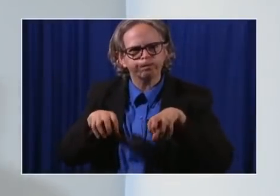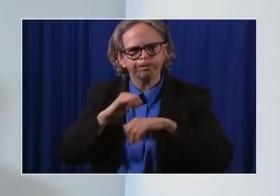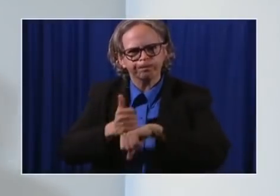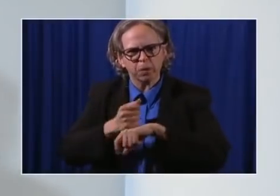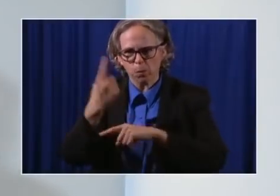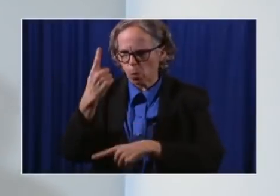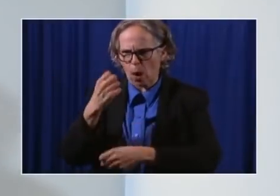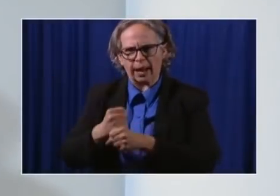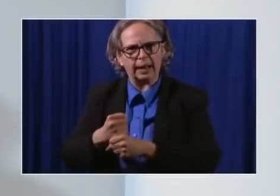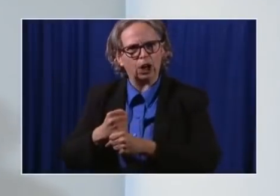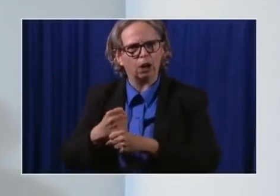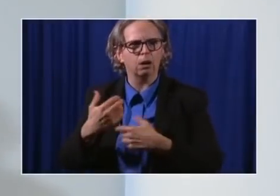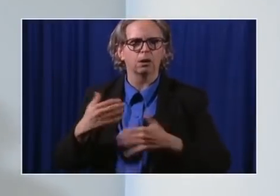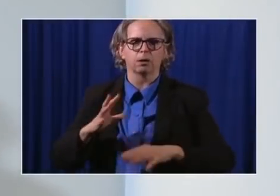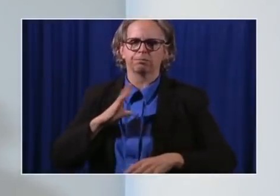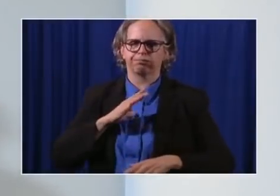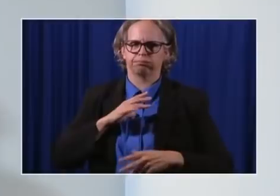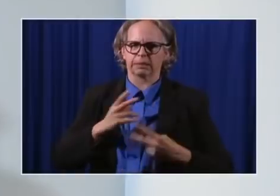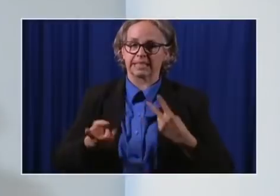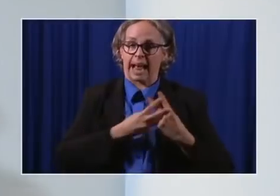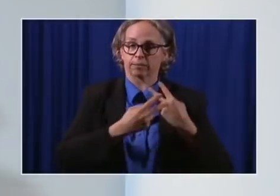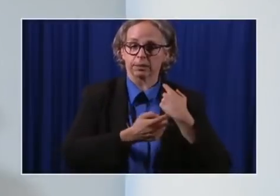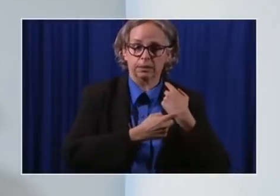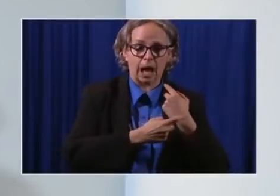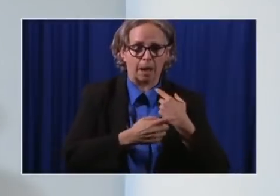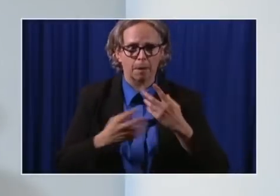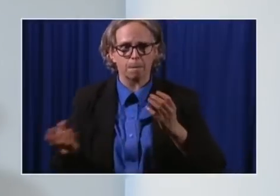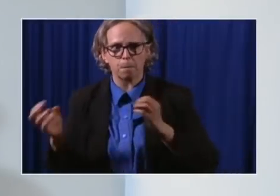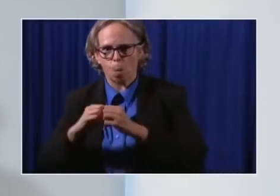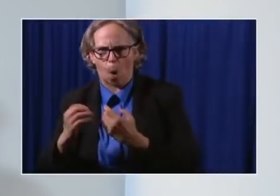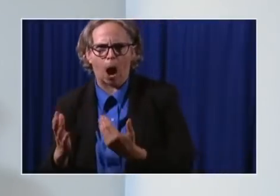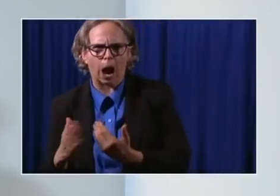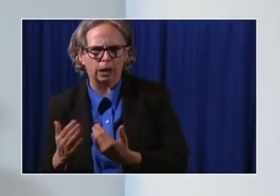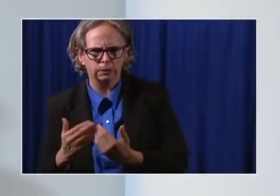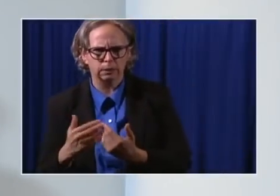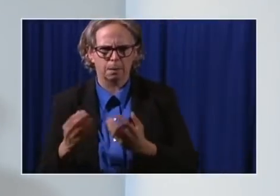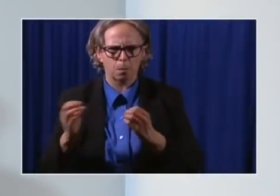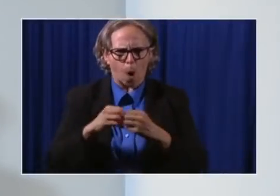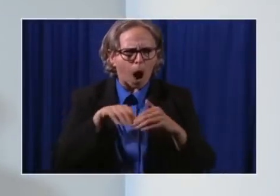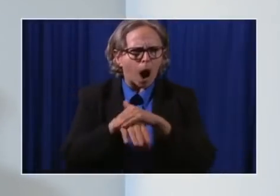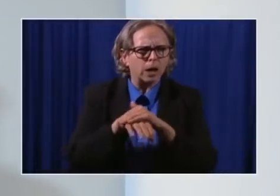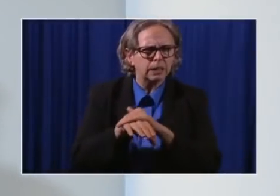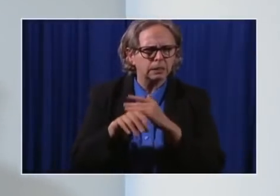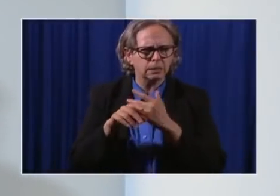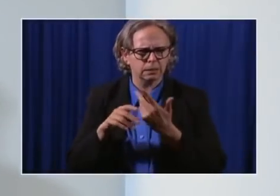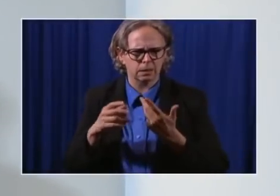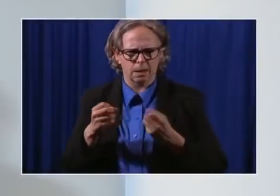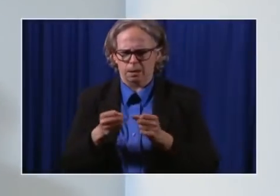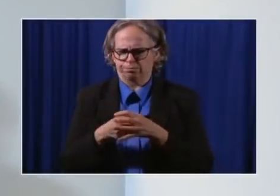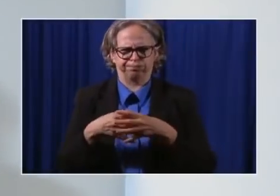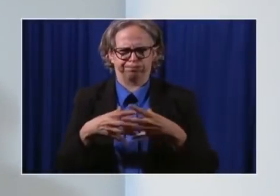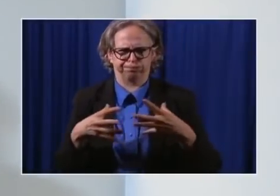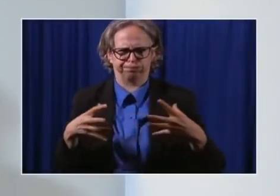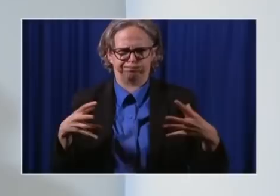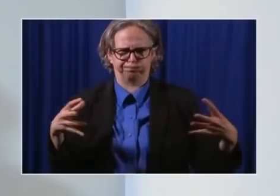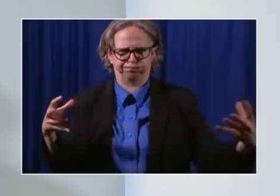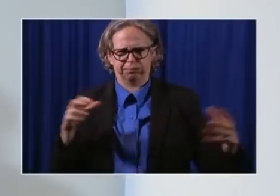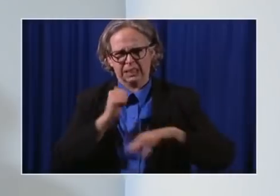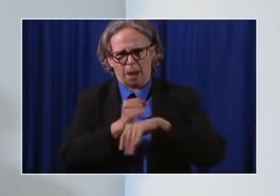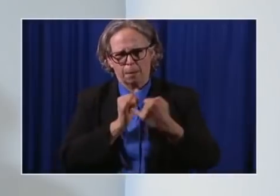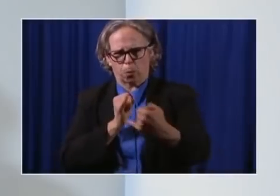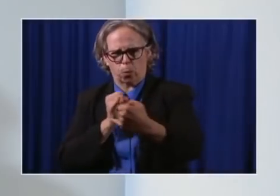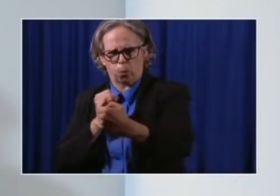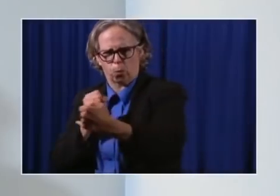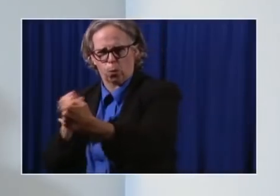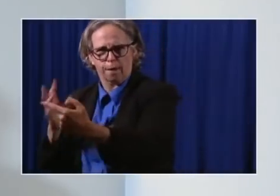makes it easier, makes it more likely it's going to happen so that we can expand broadband fiber in this state. And